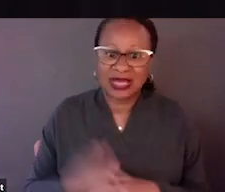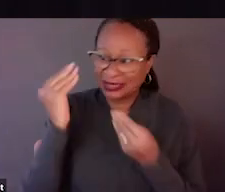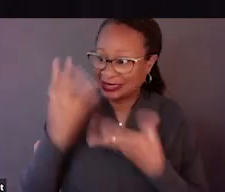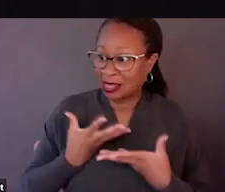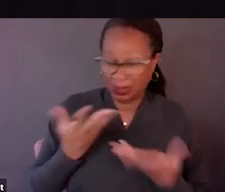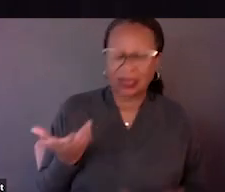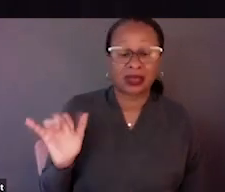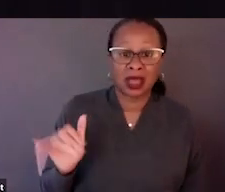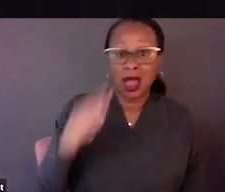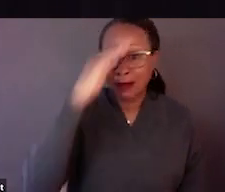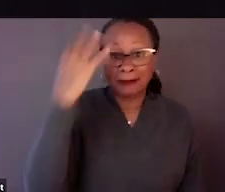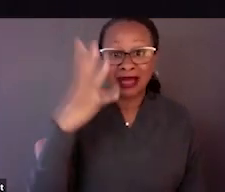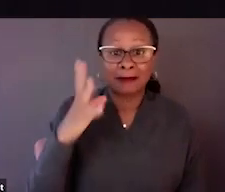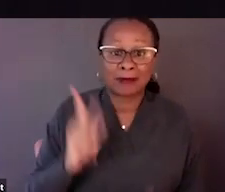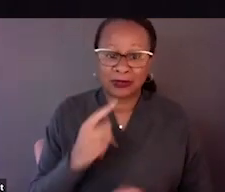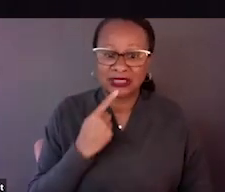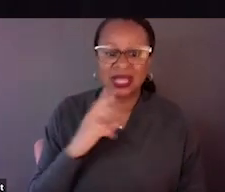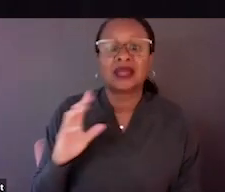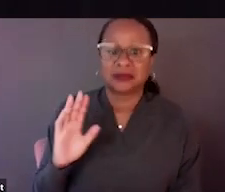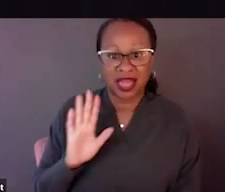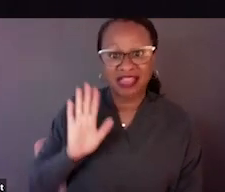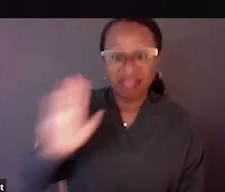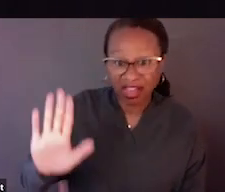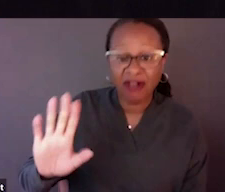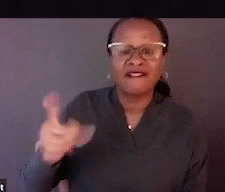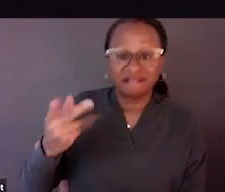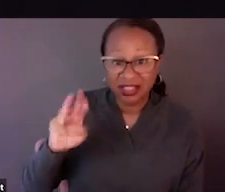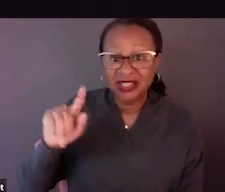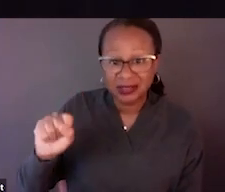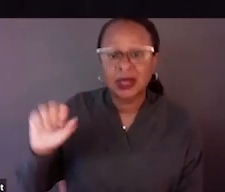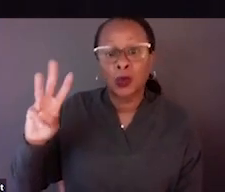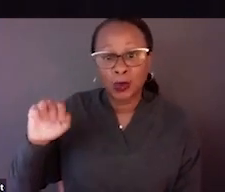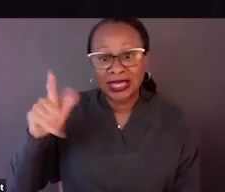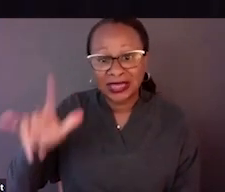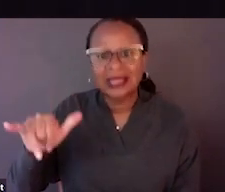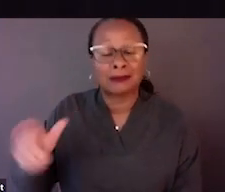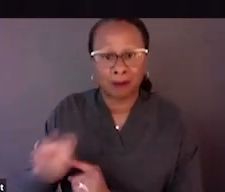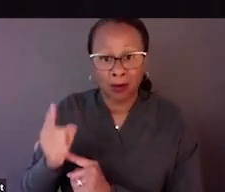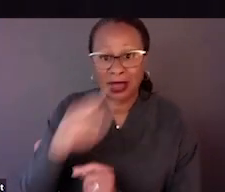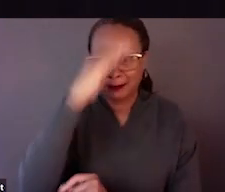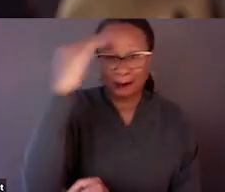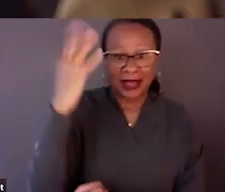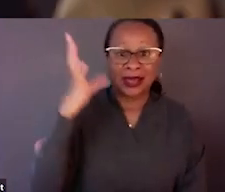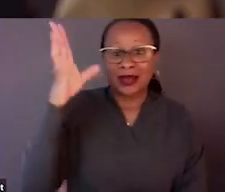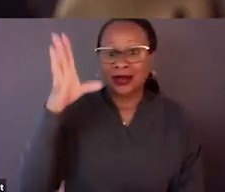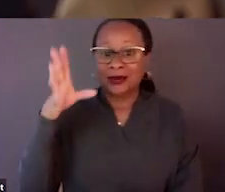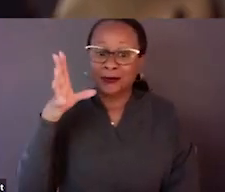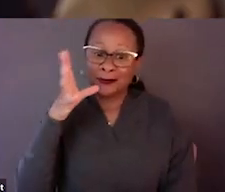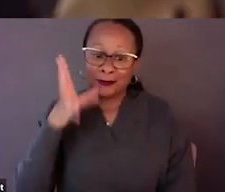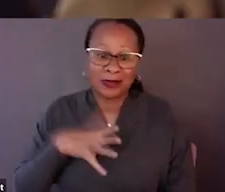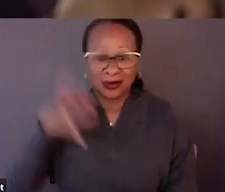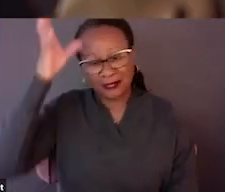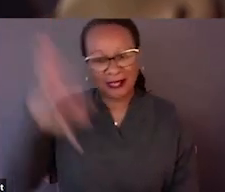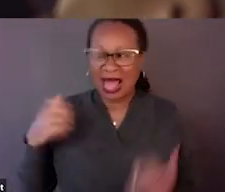like, Black people tell me they're a Phyllis Wheatley moment. Black men, Black women, you know, we all have Phyllis Wheatley moments. What's yours? I have